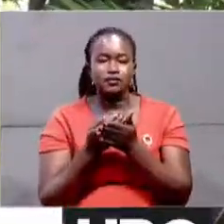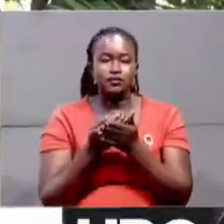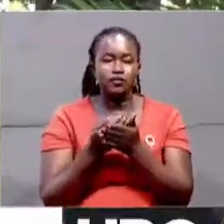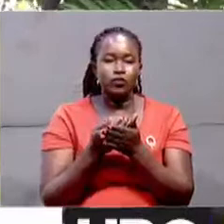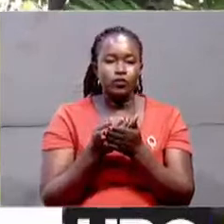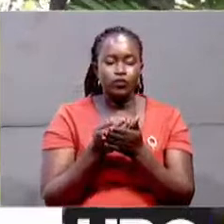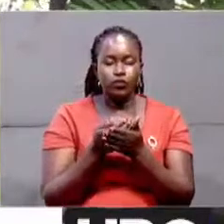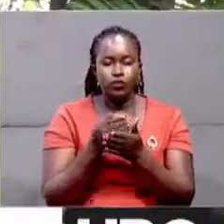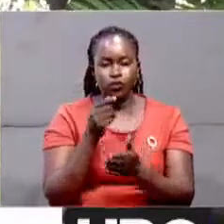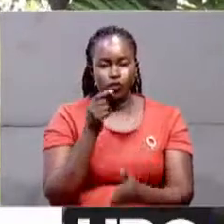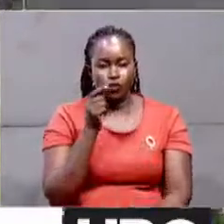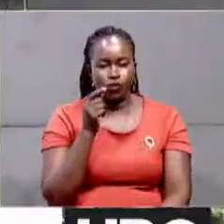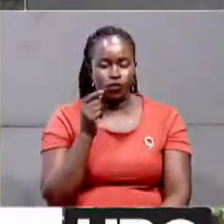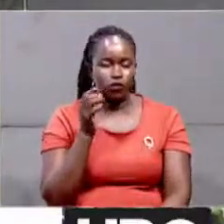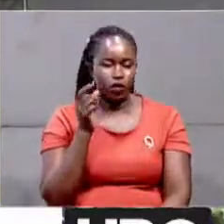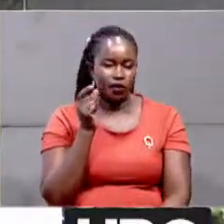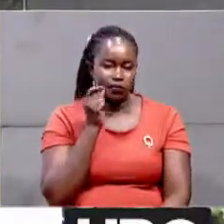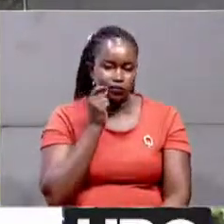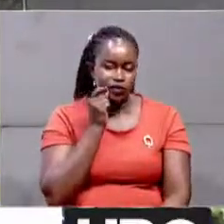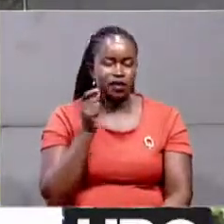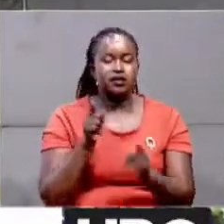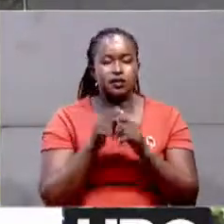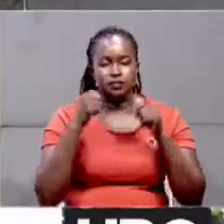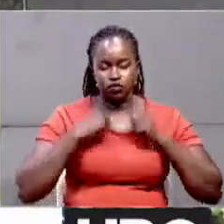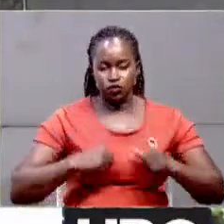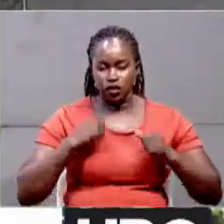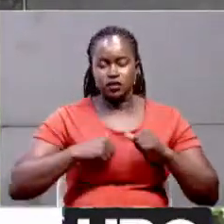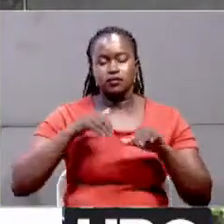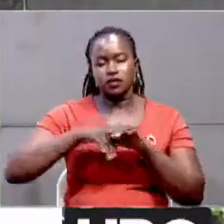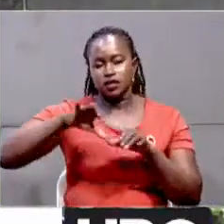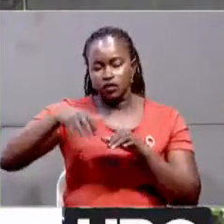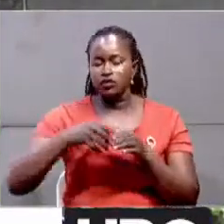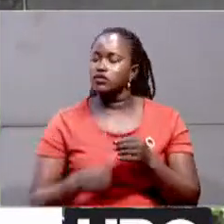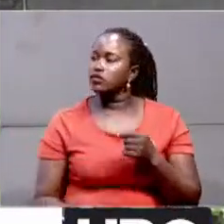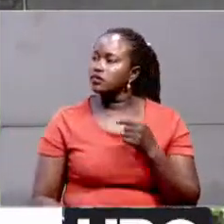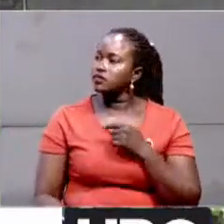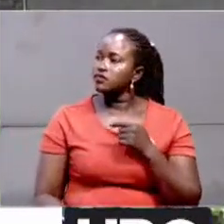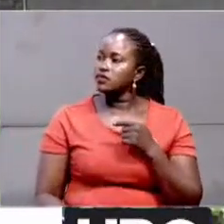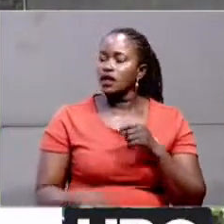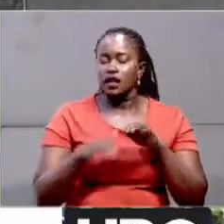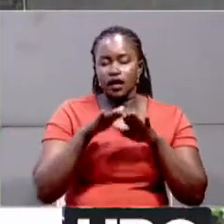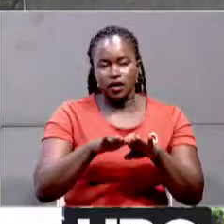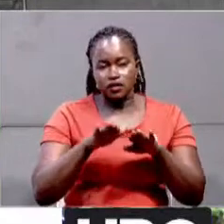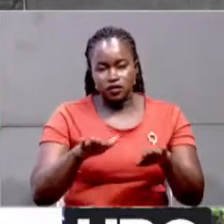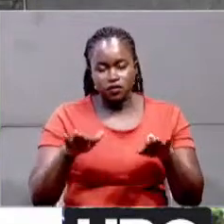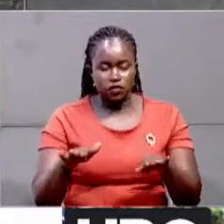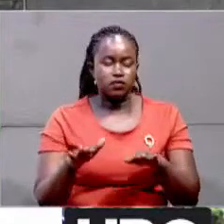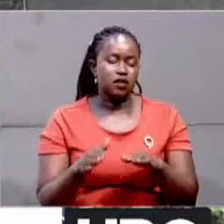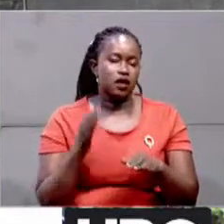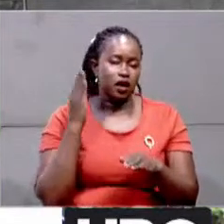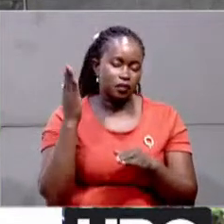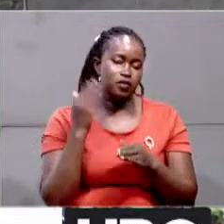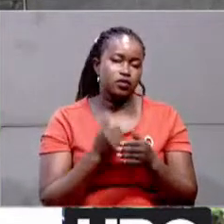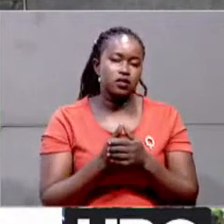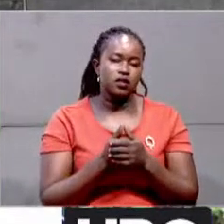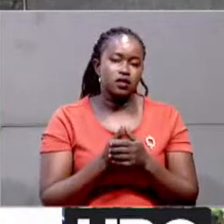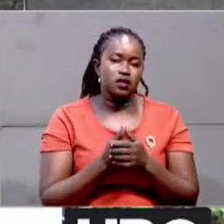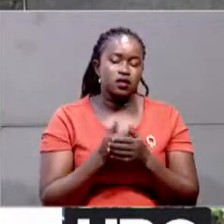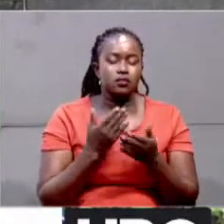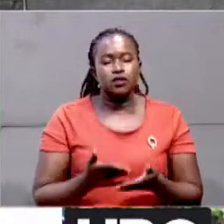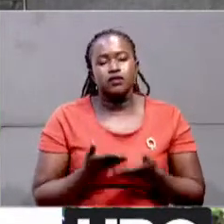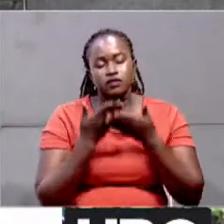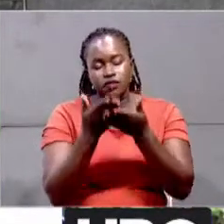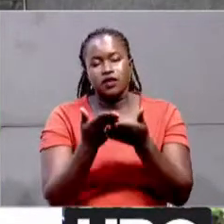and tourism in the region. Serbia is excited to host Expo exhibition in Belgrade. It presents a